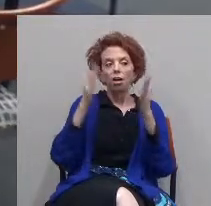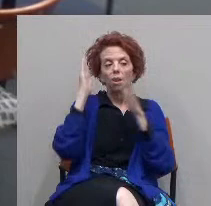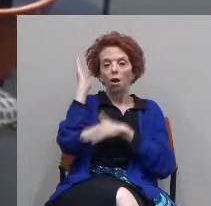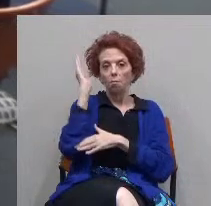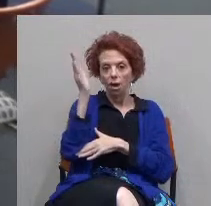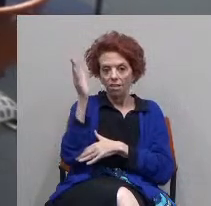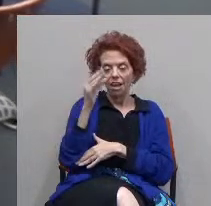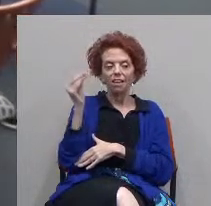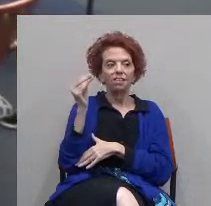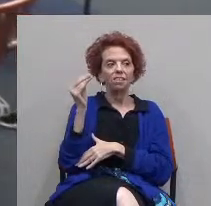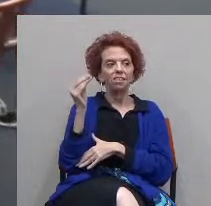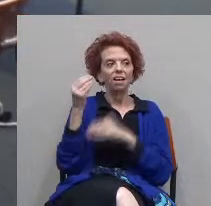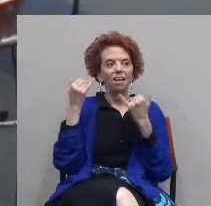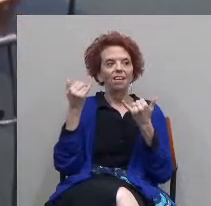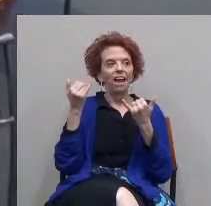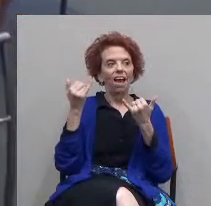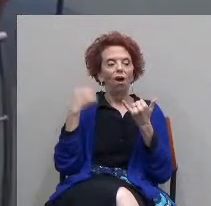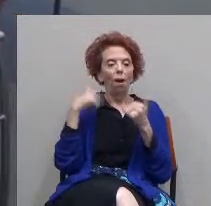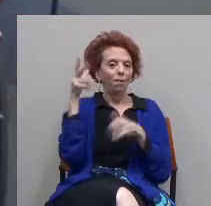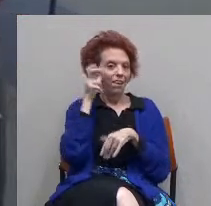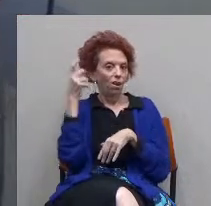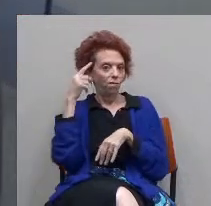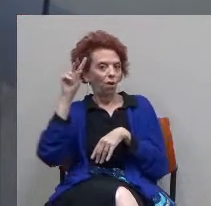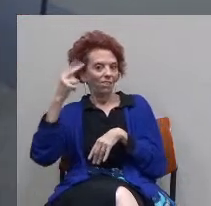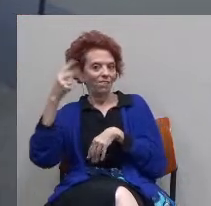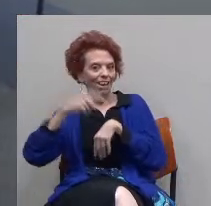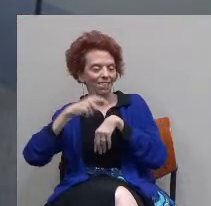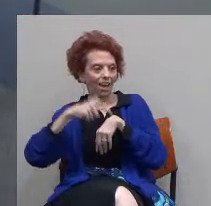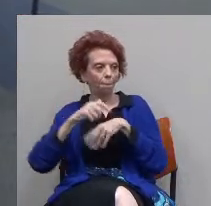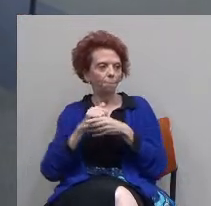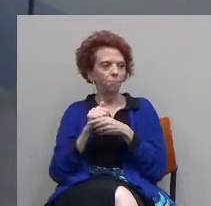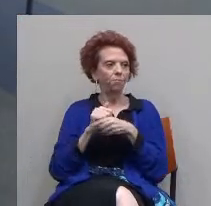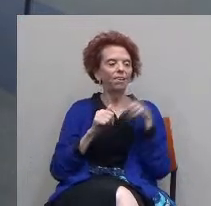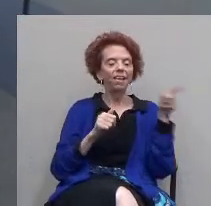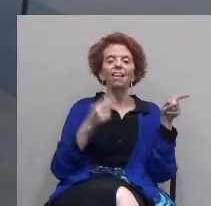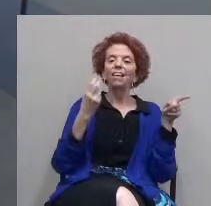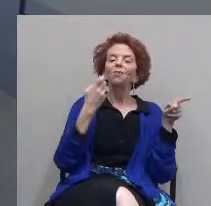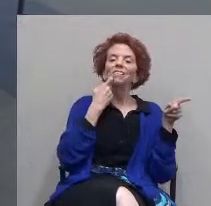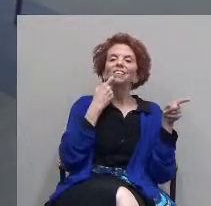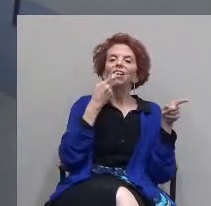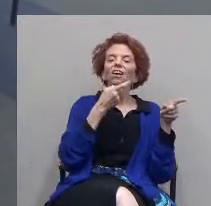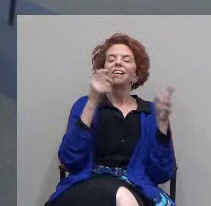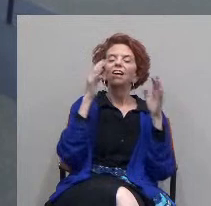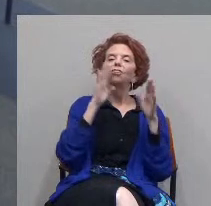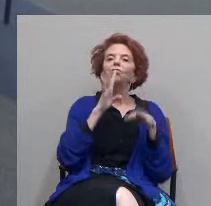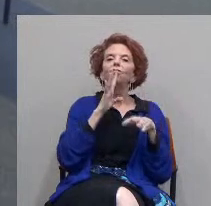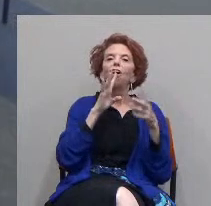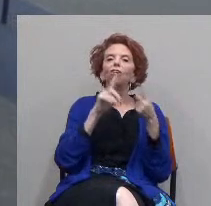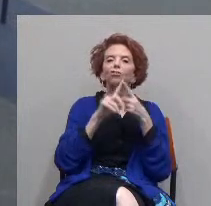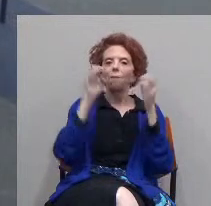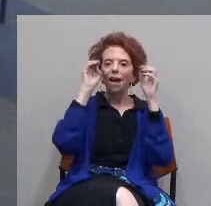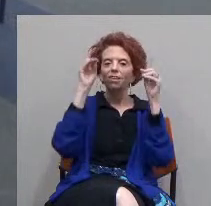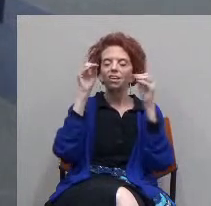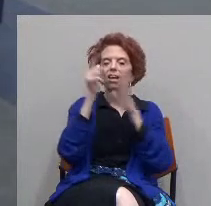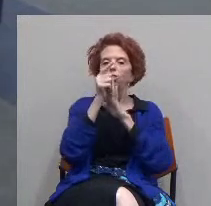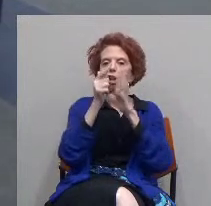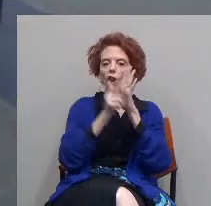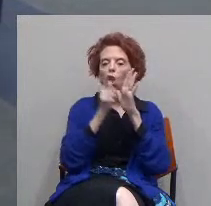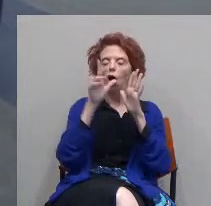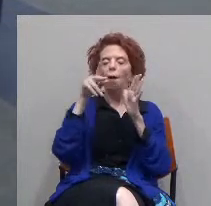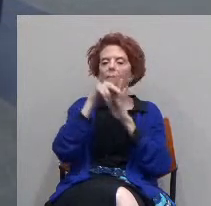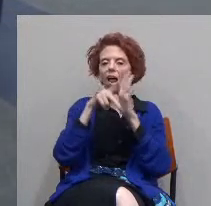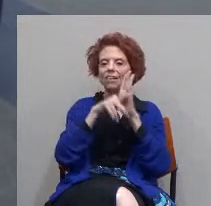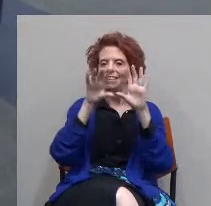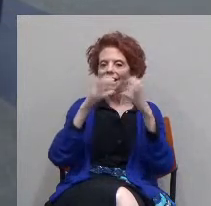now heard it for the second time. Thank you. Mr. Melansau was kind enough to speak to my education law and policy class and did a wonderful